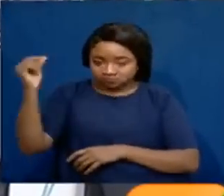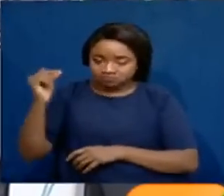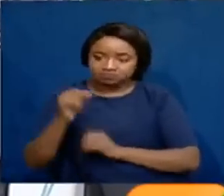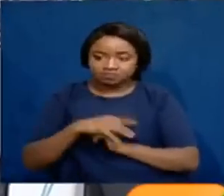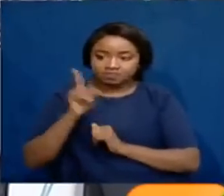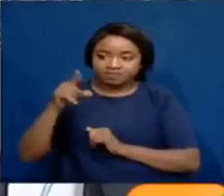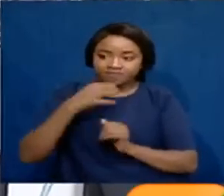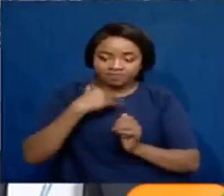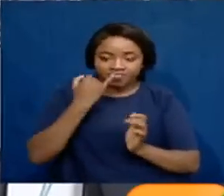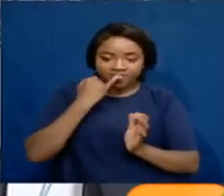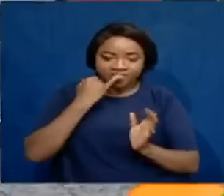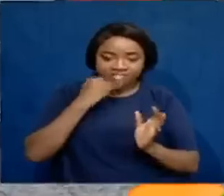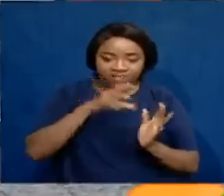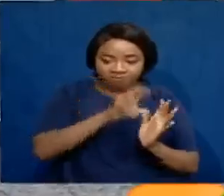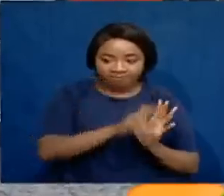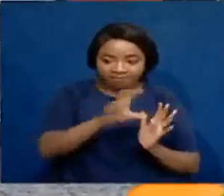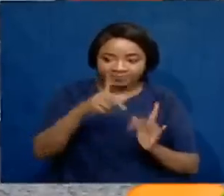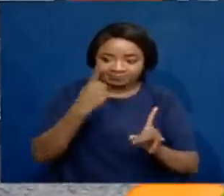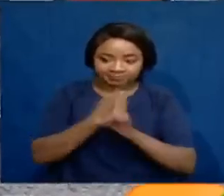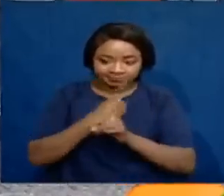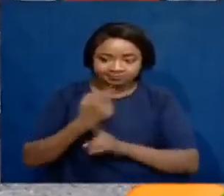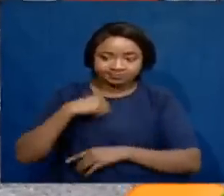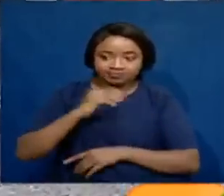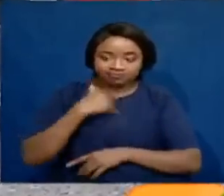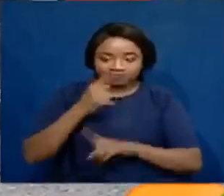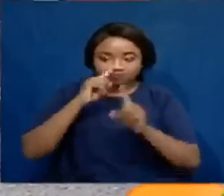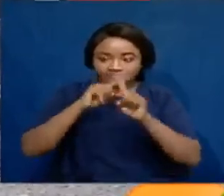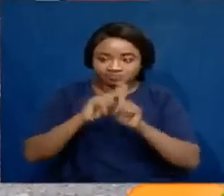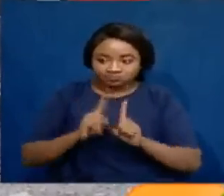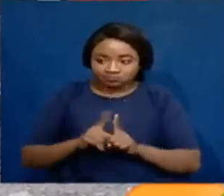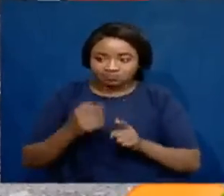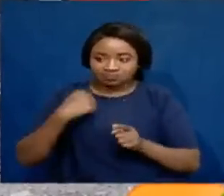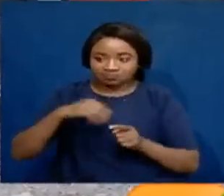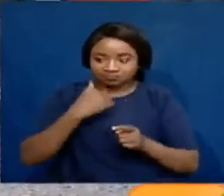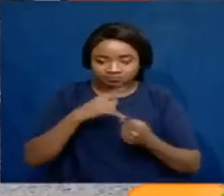first outdoor charging stations. So we have several of these. We have